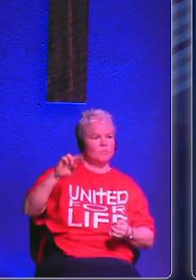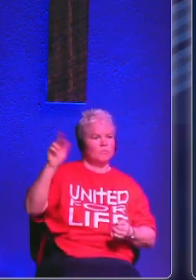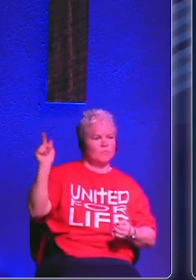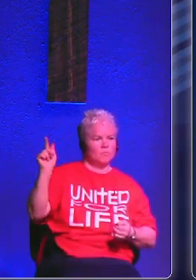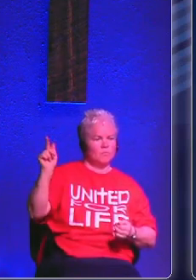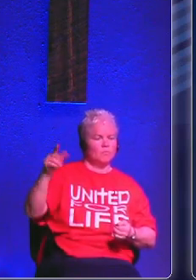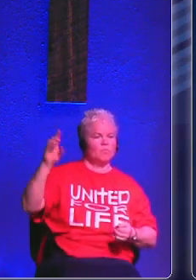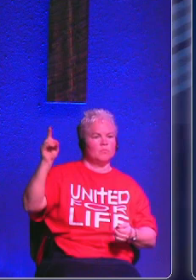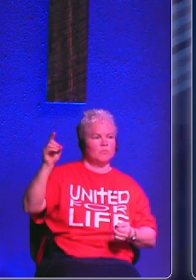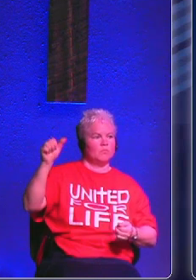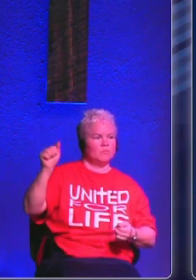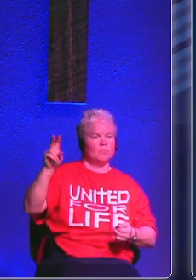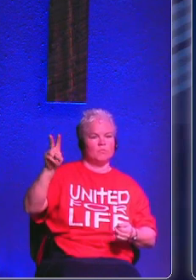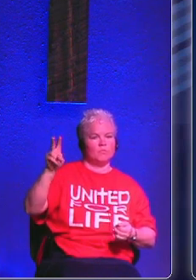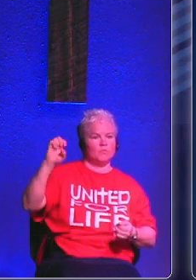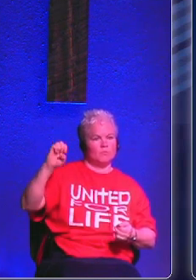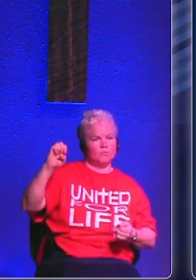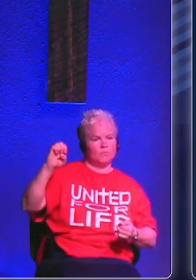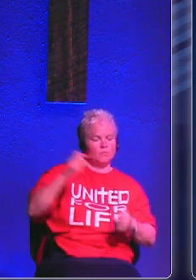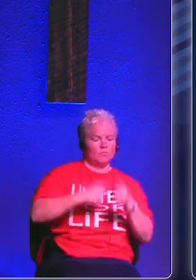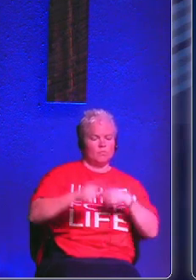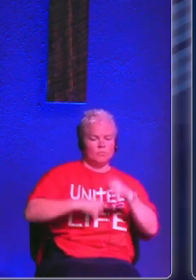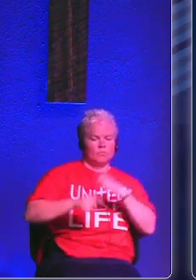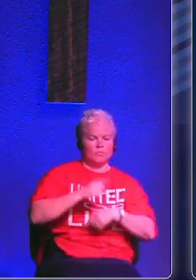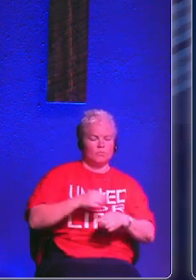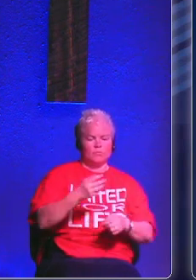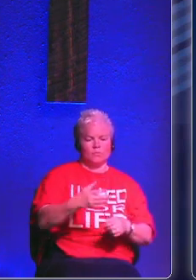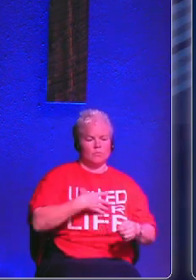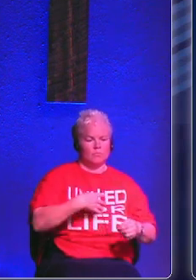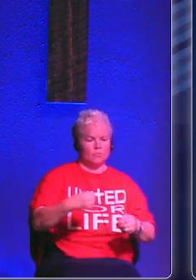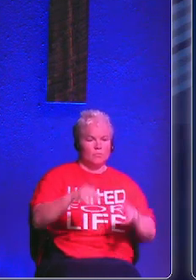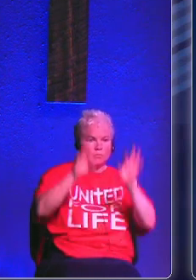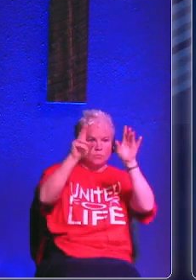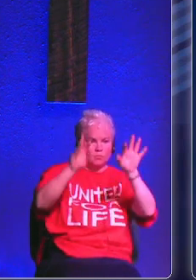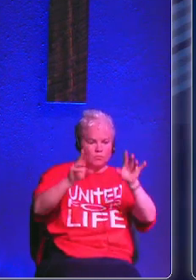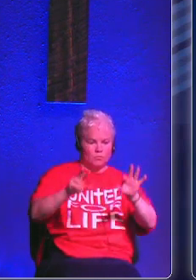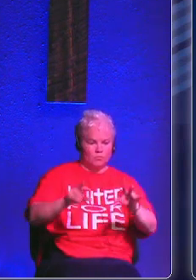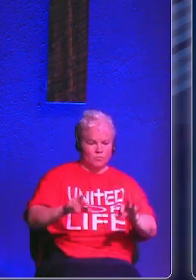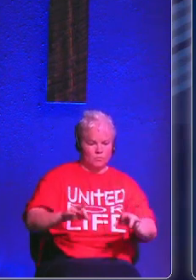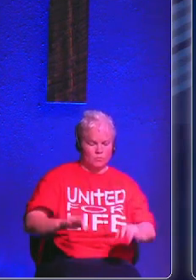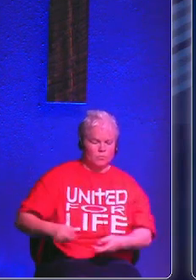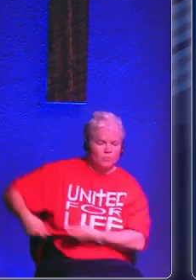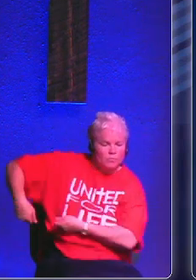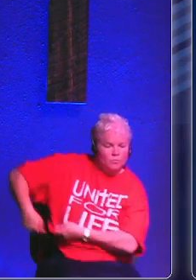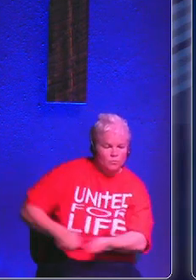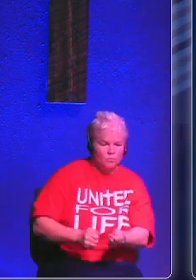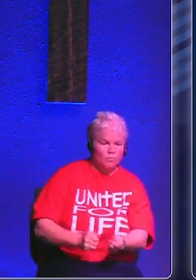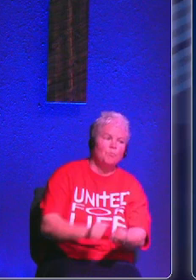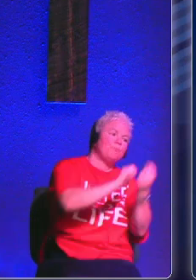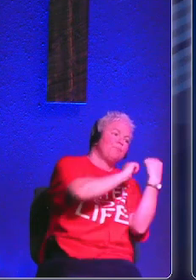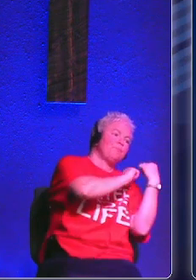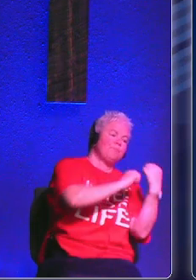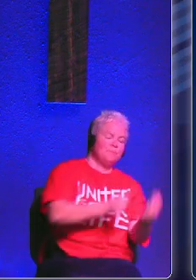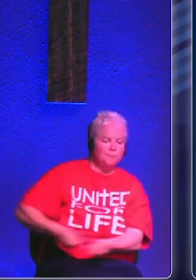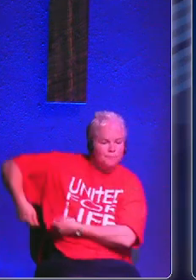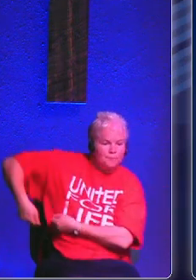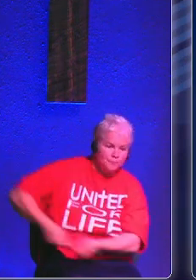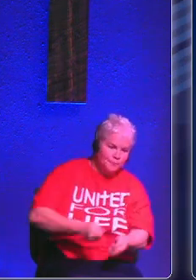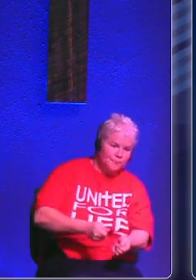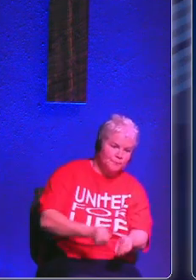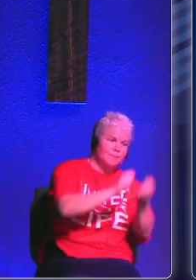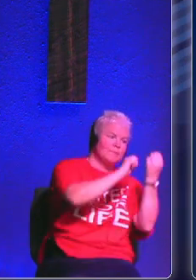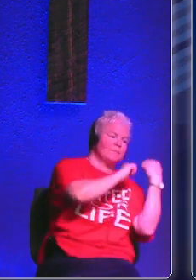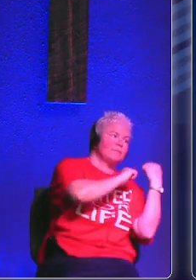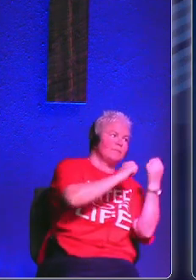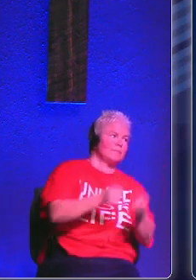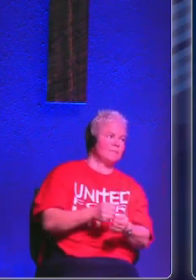too? Dave came, and it's like, oh, this wonderful snow on a Saturday night. It's my favorite time for it to snow, Saturday